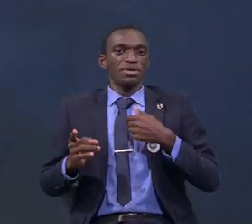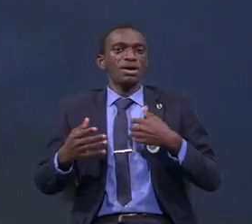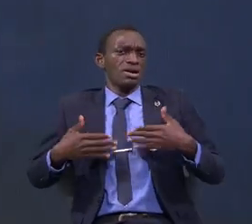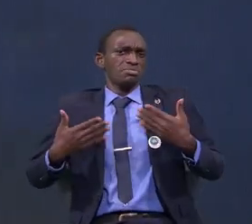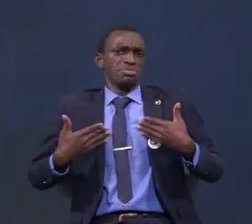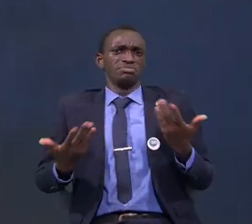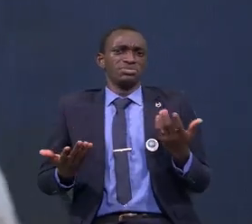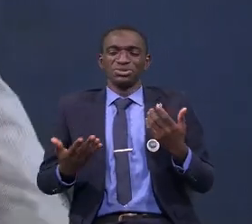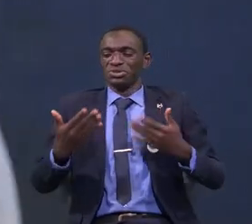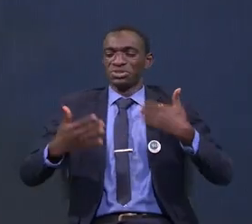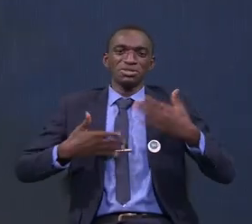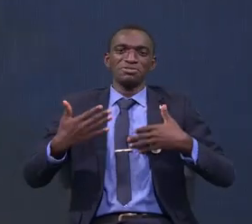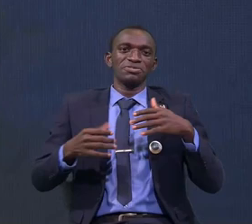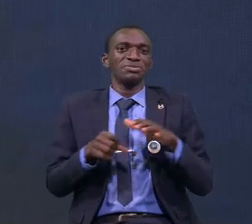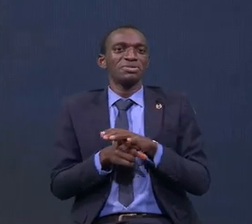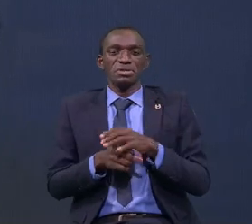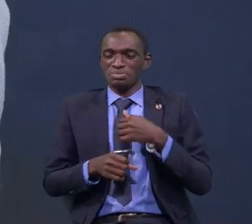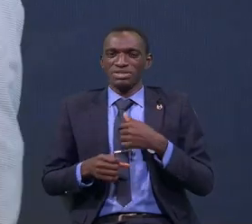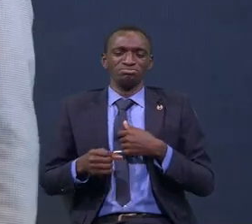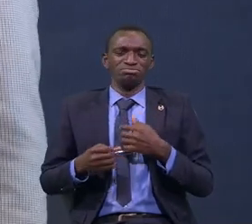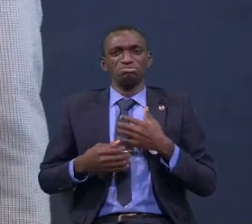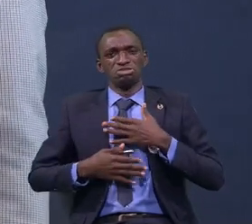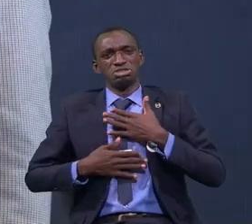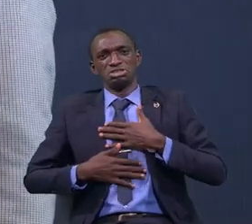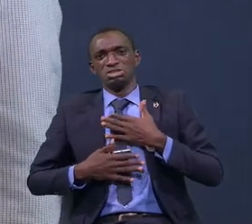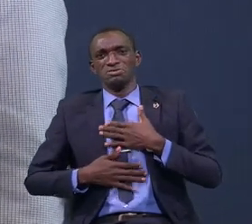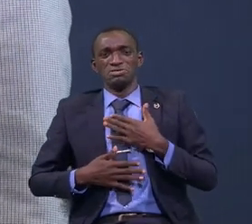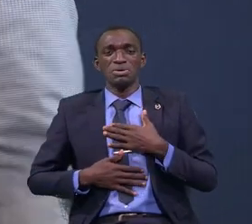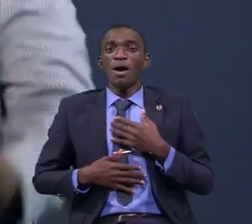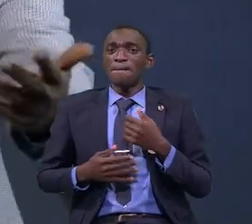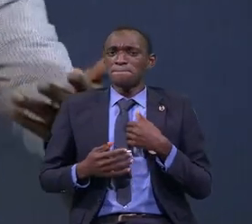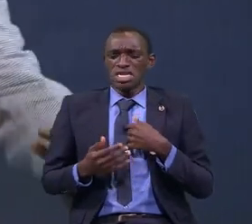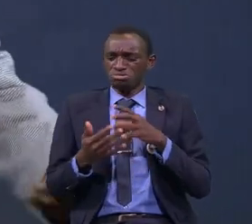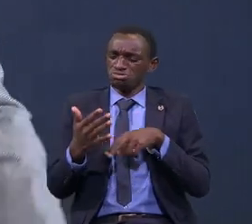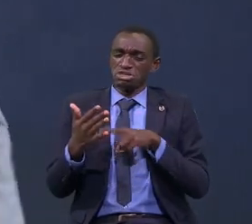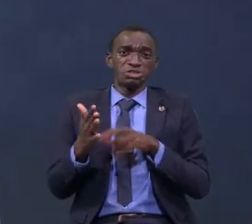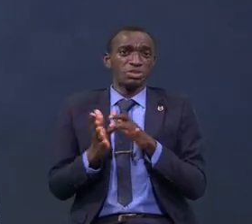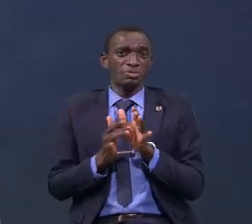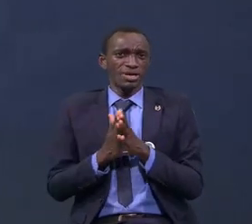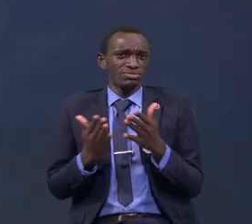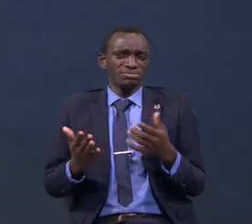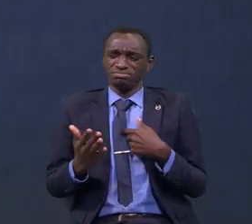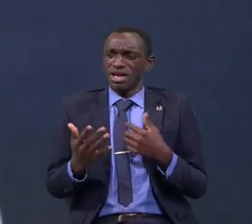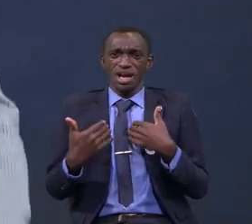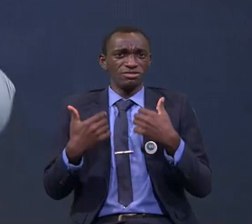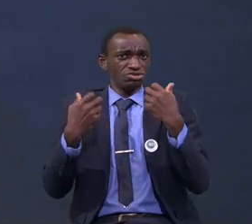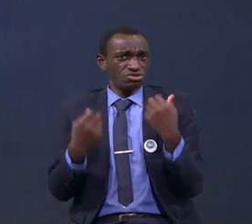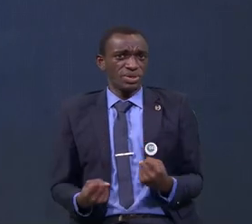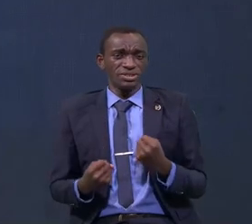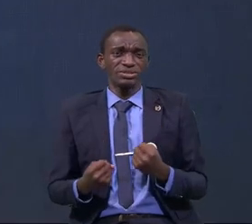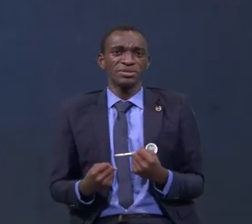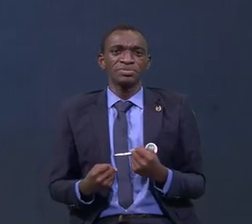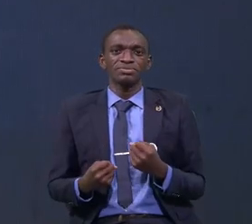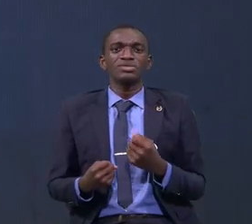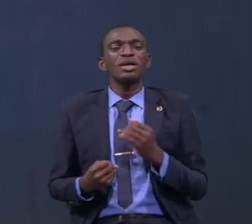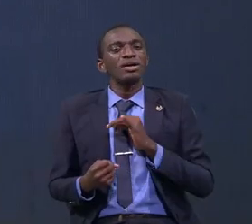joyful. I'm cheerful. I read the Bible. I have strength. I'm your